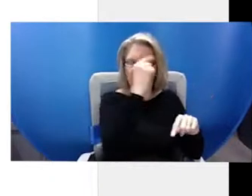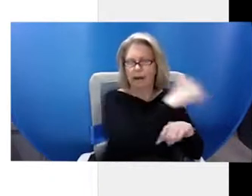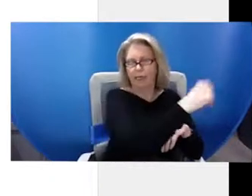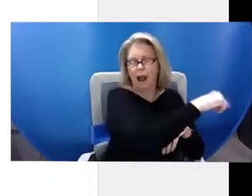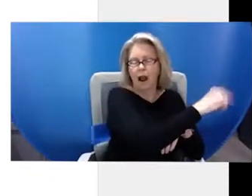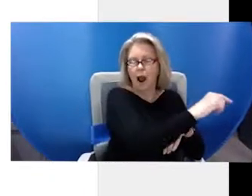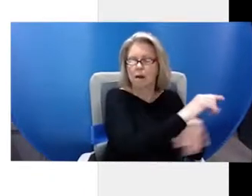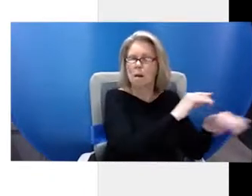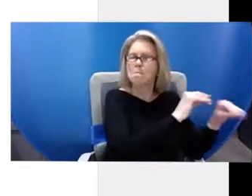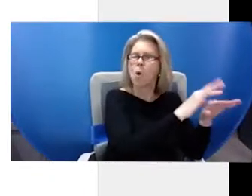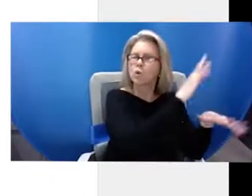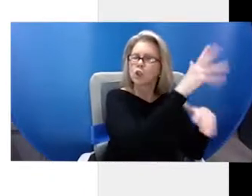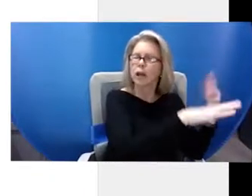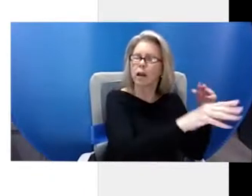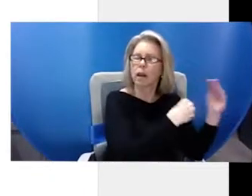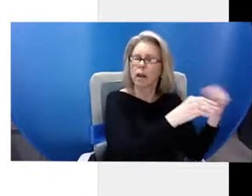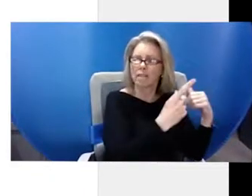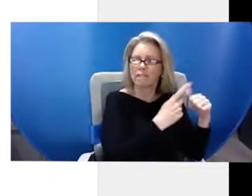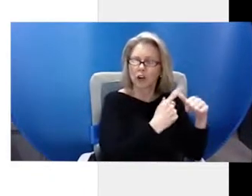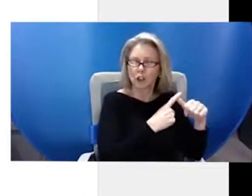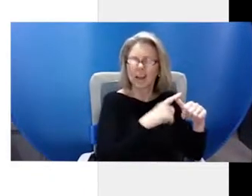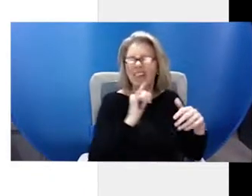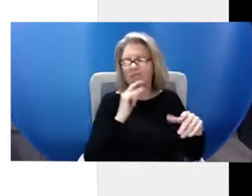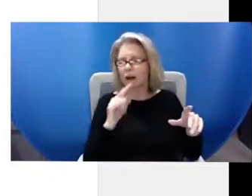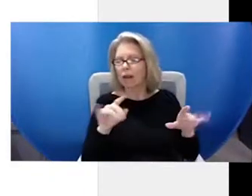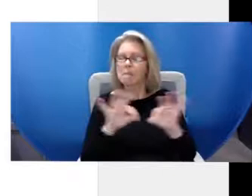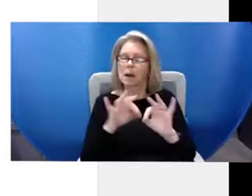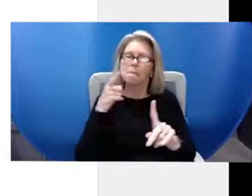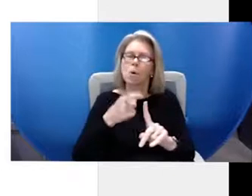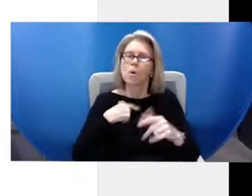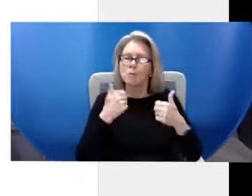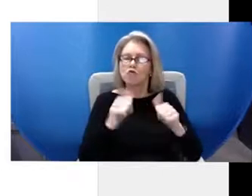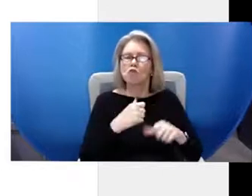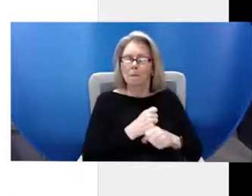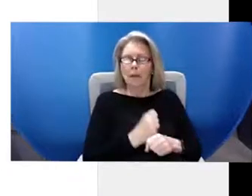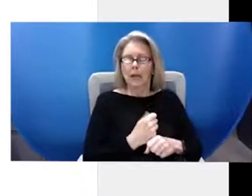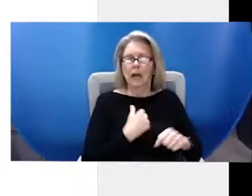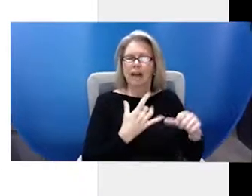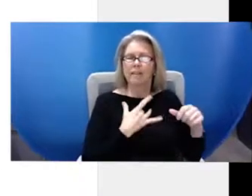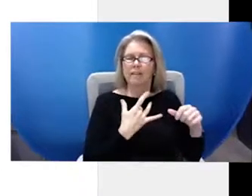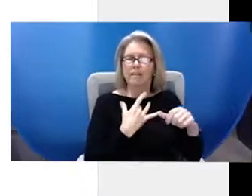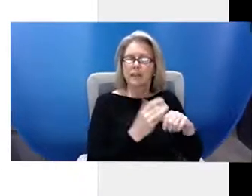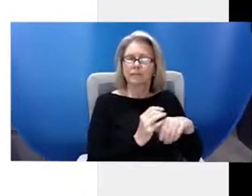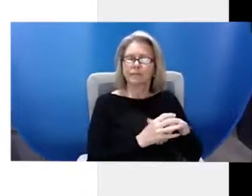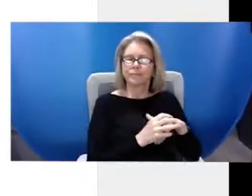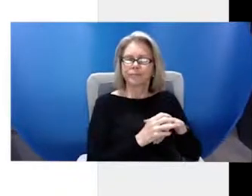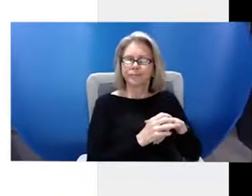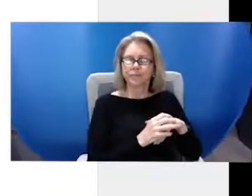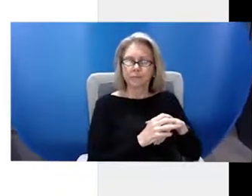first of all. And yeah, so that's the main point that I'm trying to make here, that I feel like this